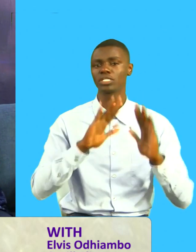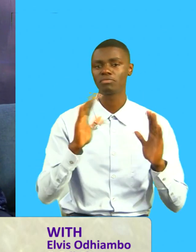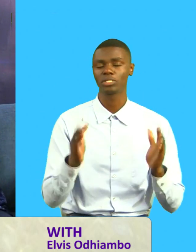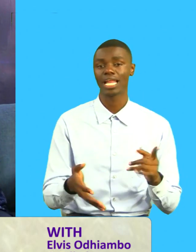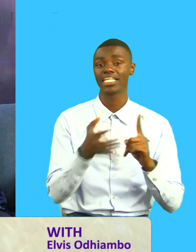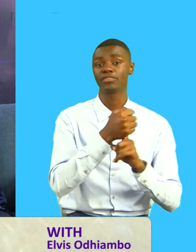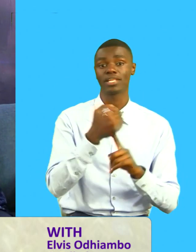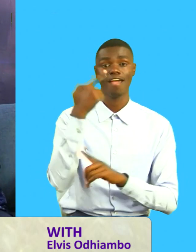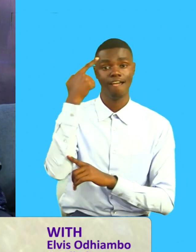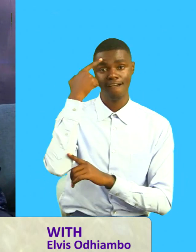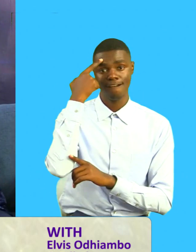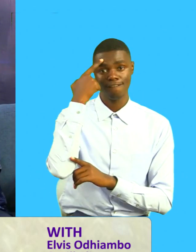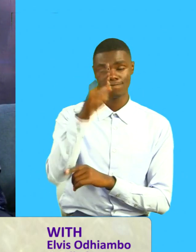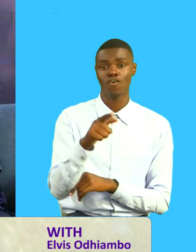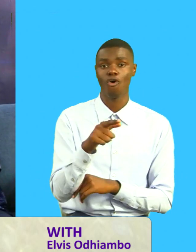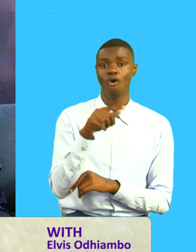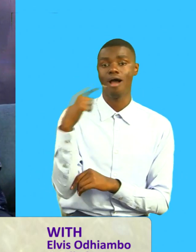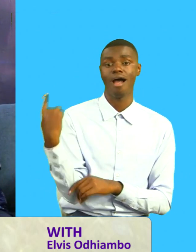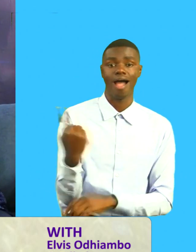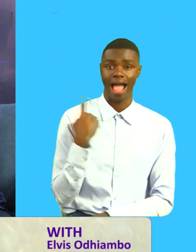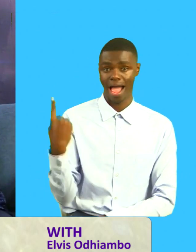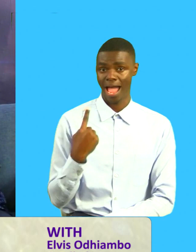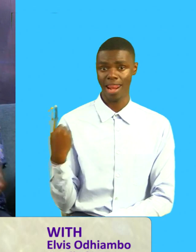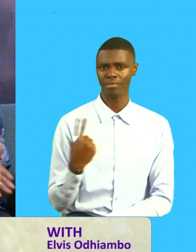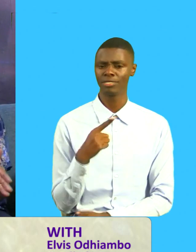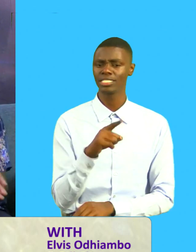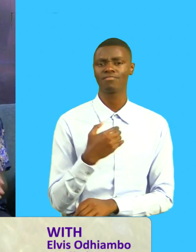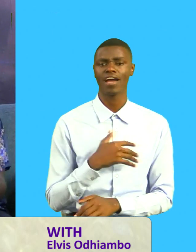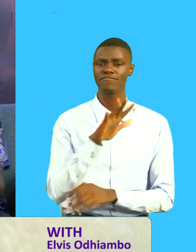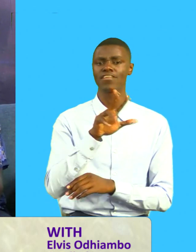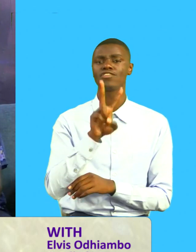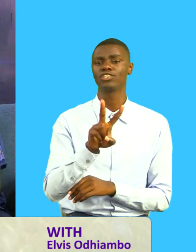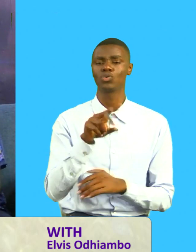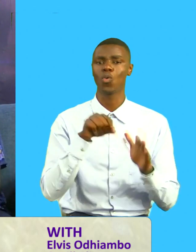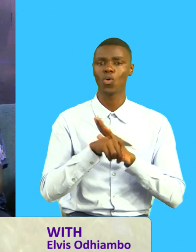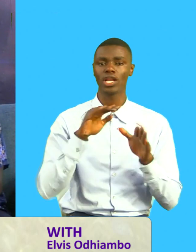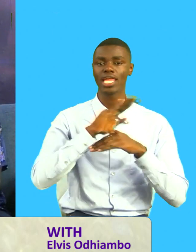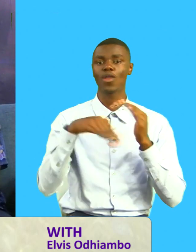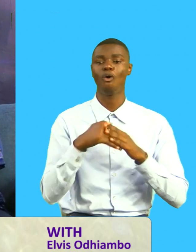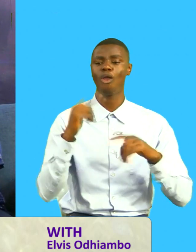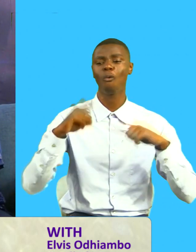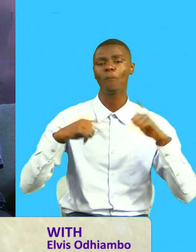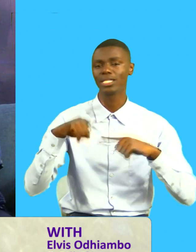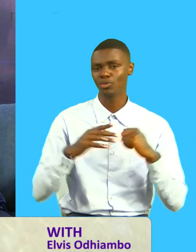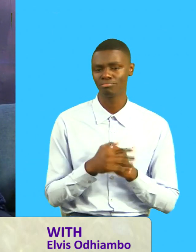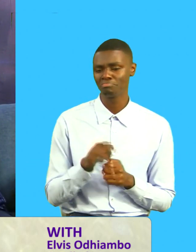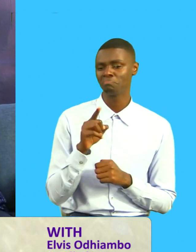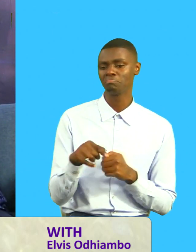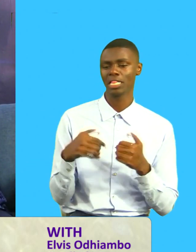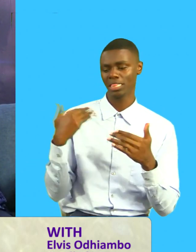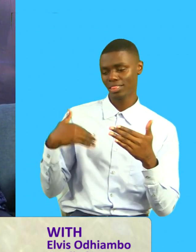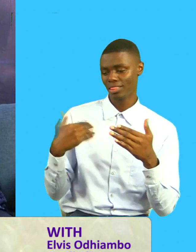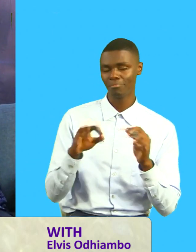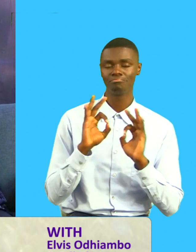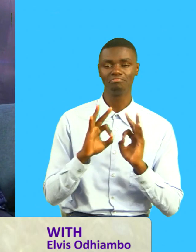for the Norwegian Erling Haaland, and he's having 52 goals in all competitions. What a season he has had, Elvis, in your own